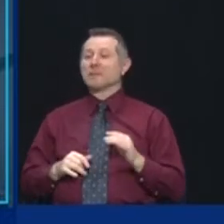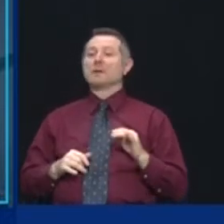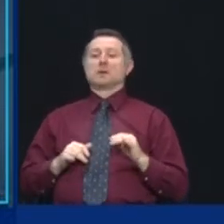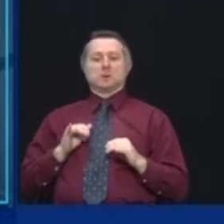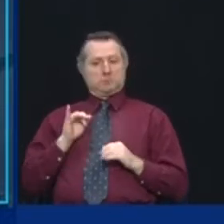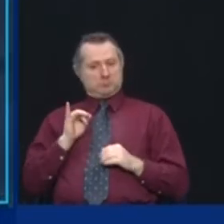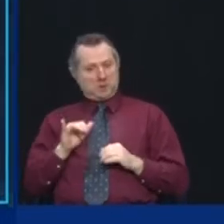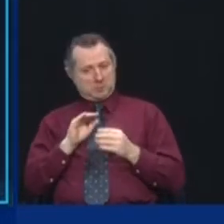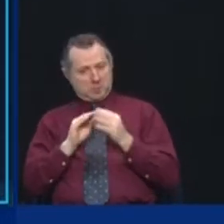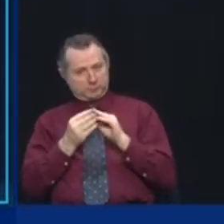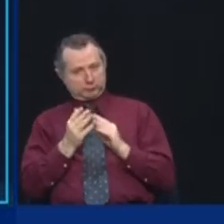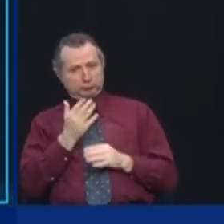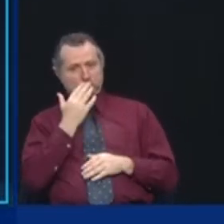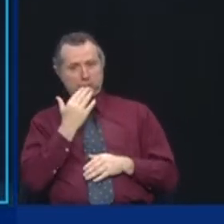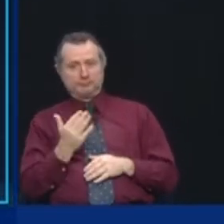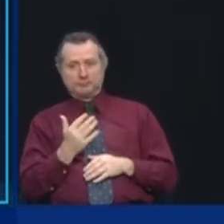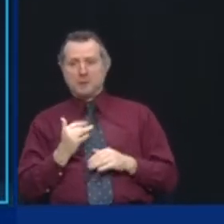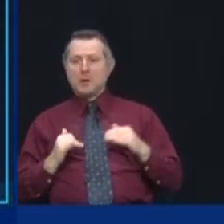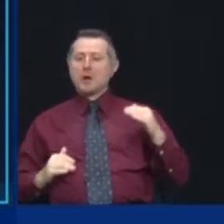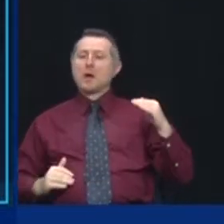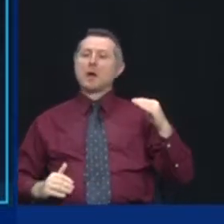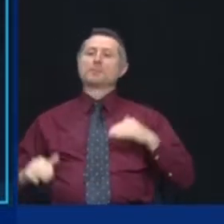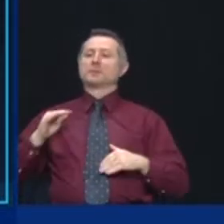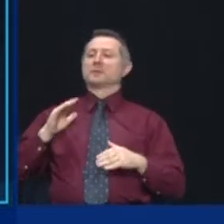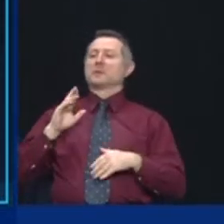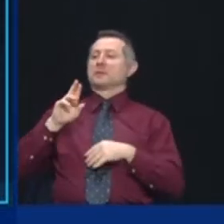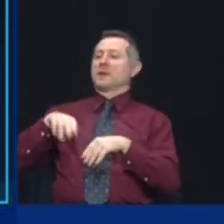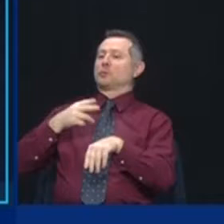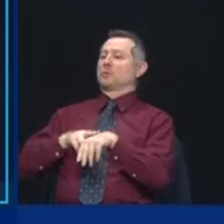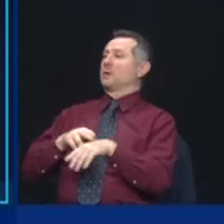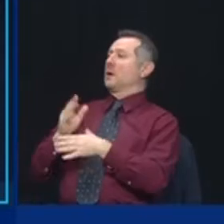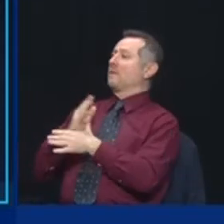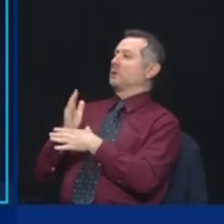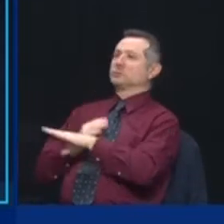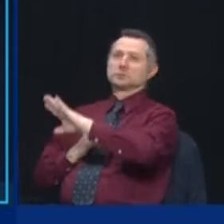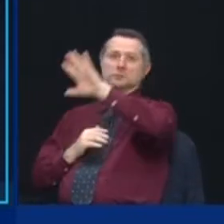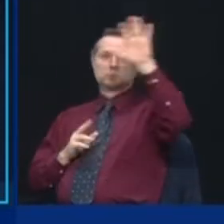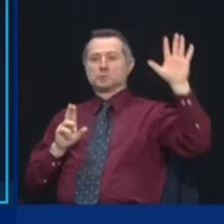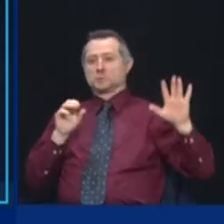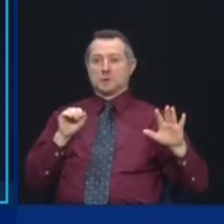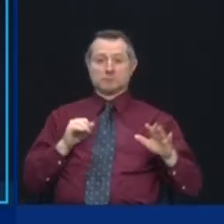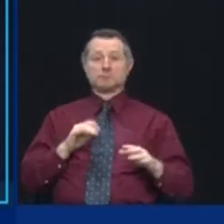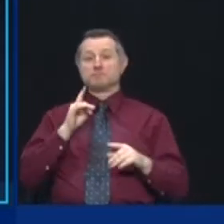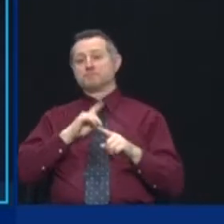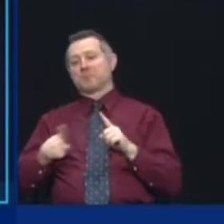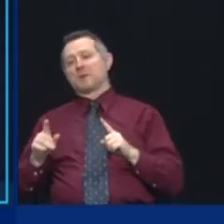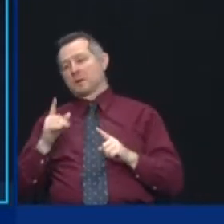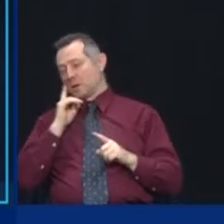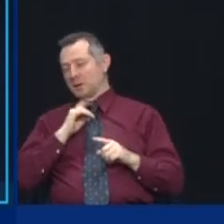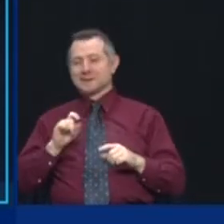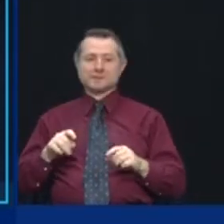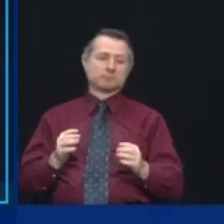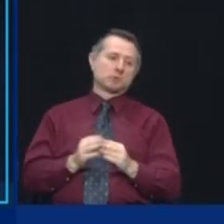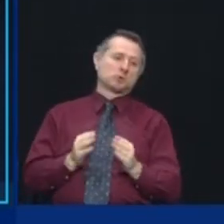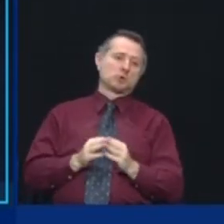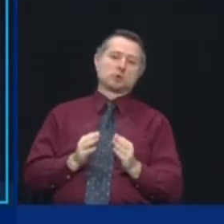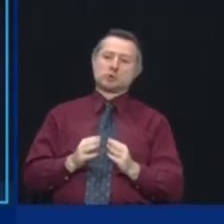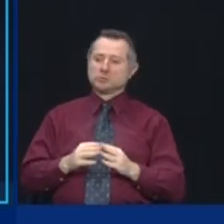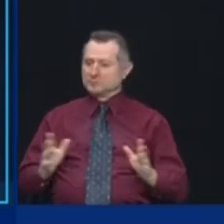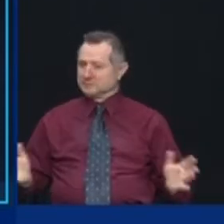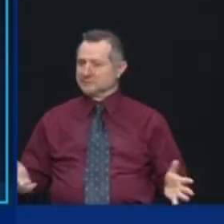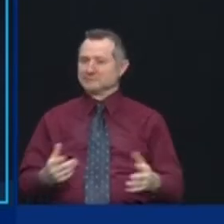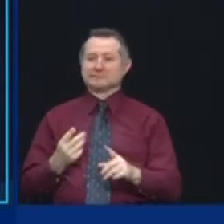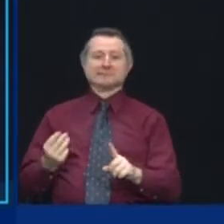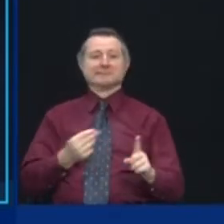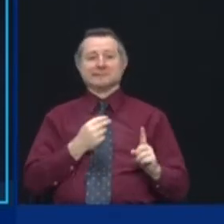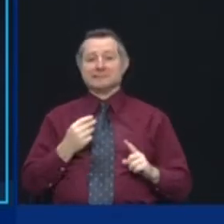exceed the national average. But we must continue to vaccinate. And we're seeing the numbers